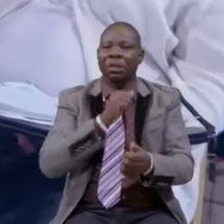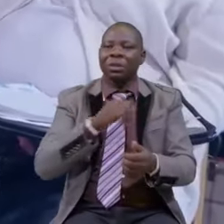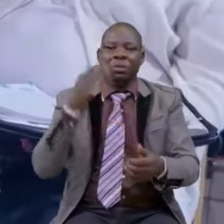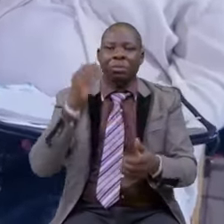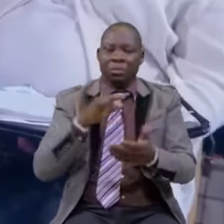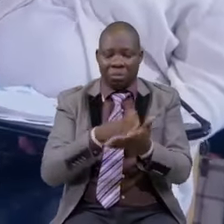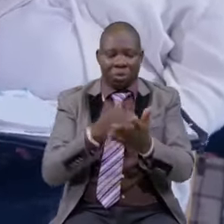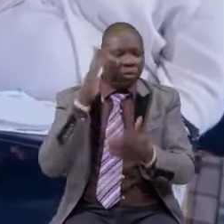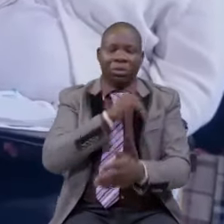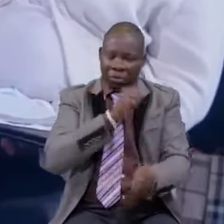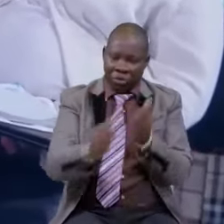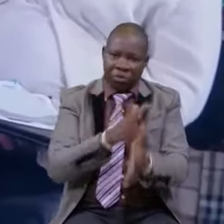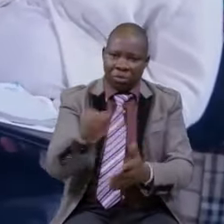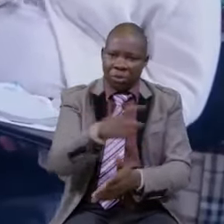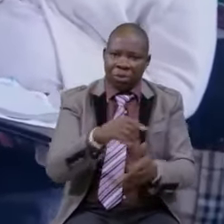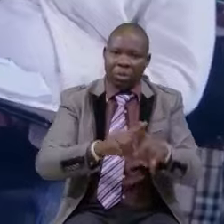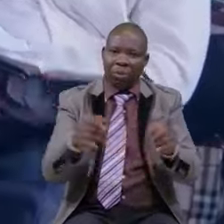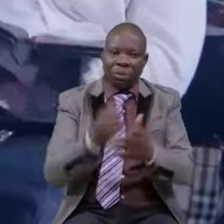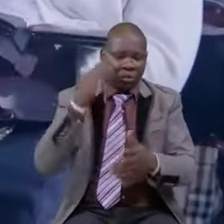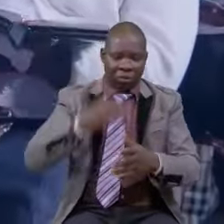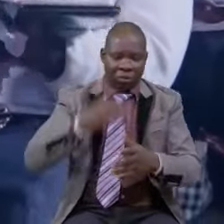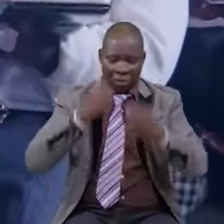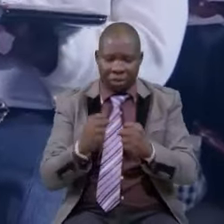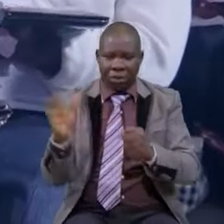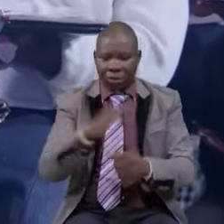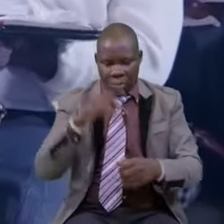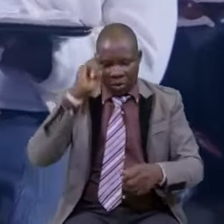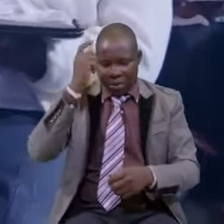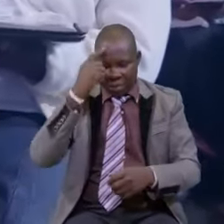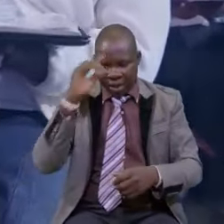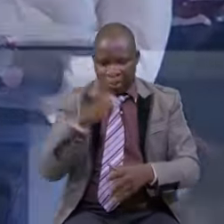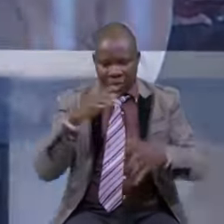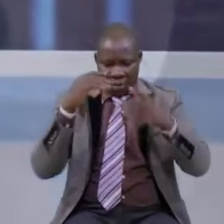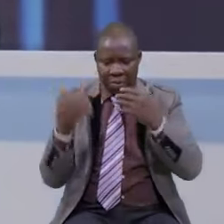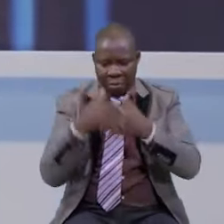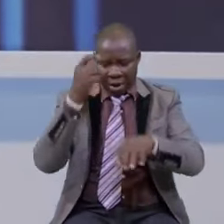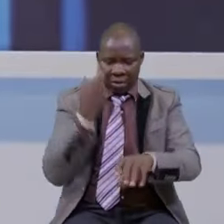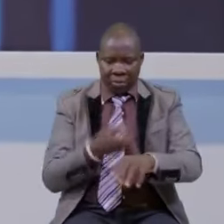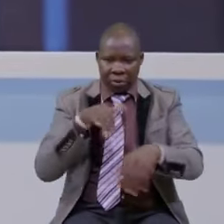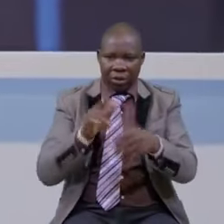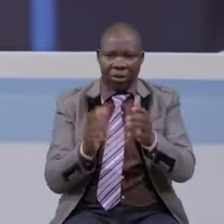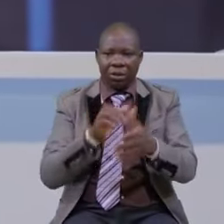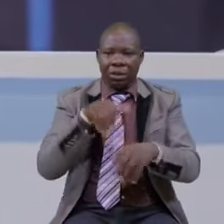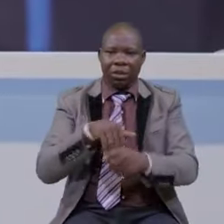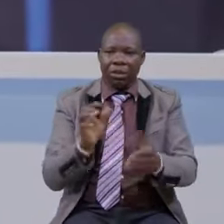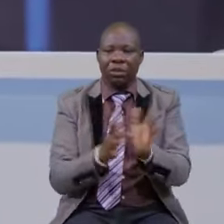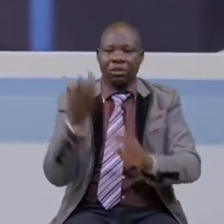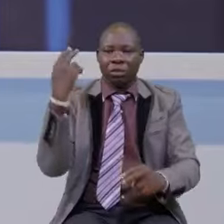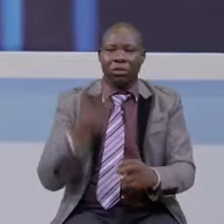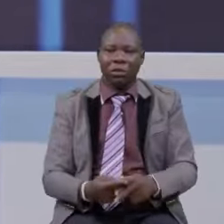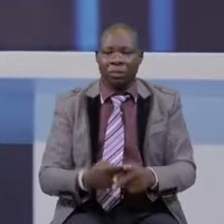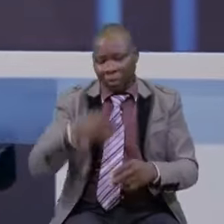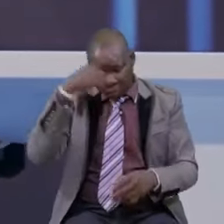mind. It will strengthen your backbone, because this is the bold, inclusive